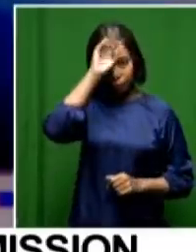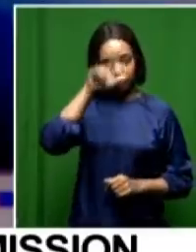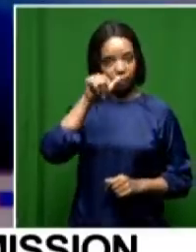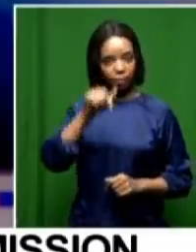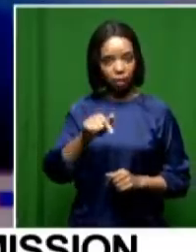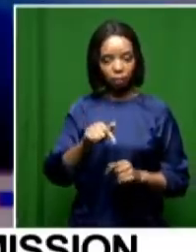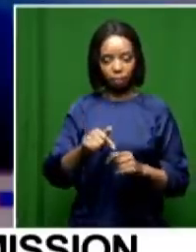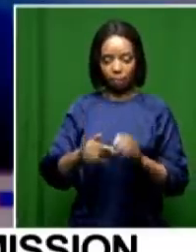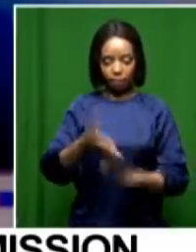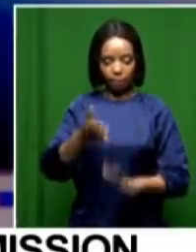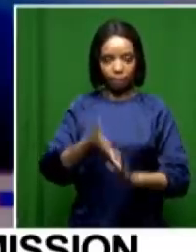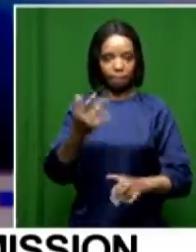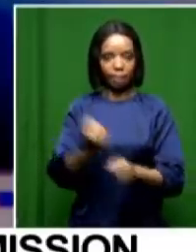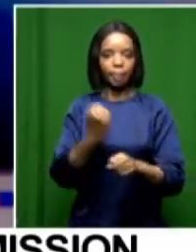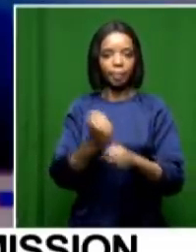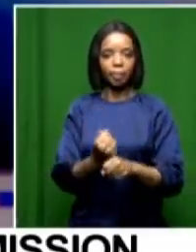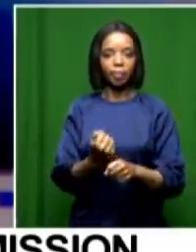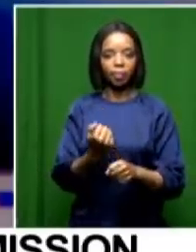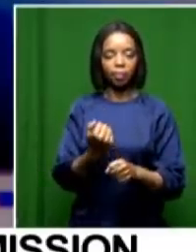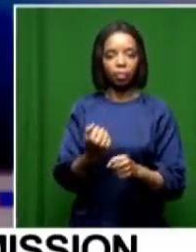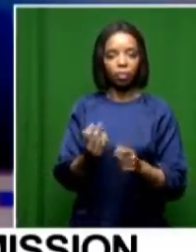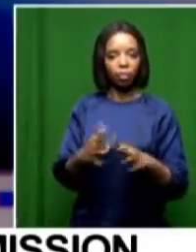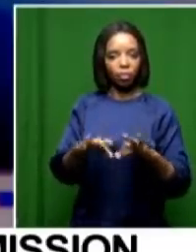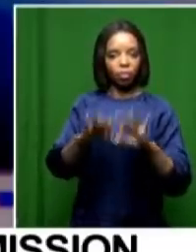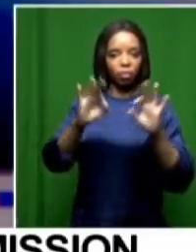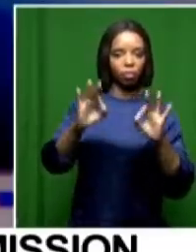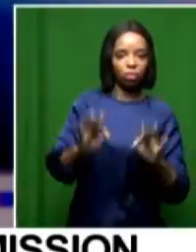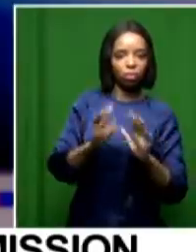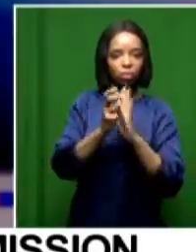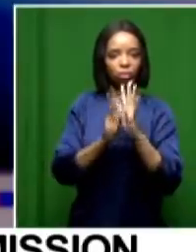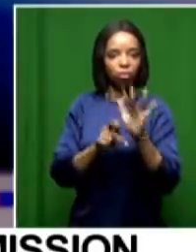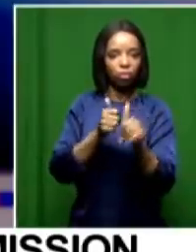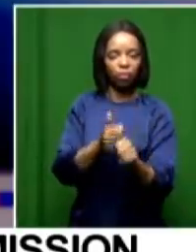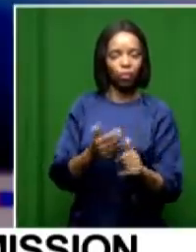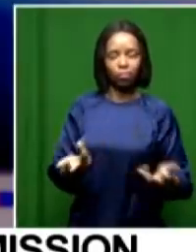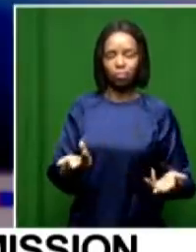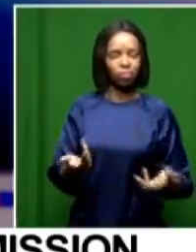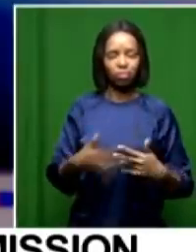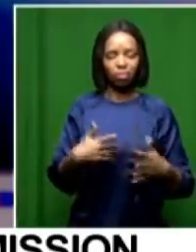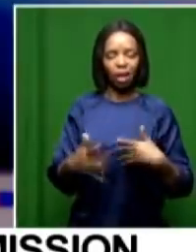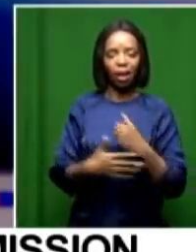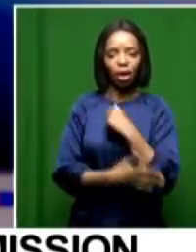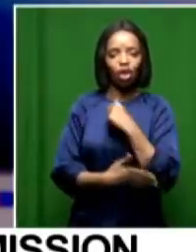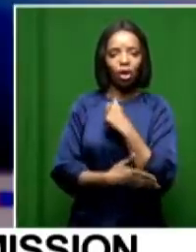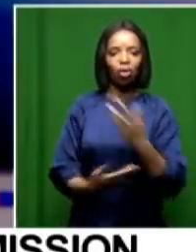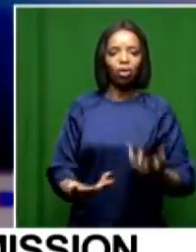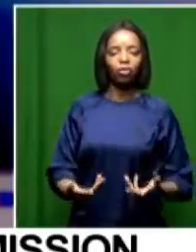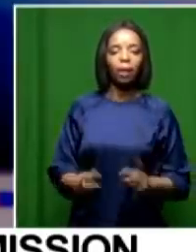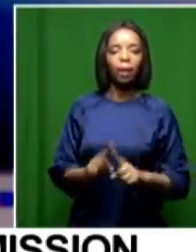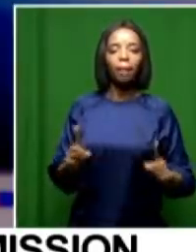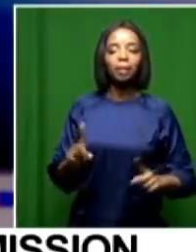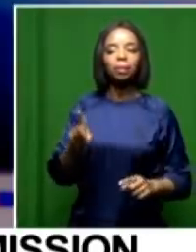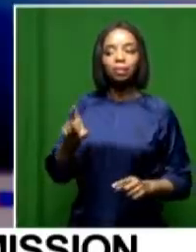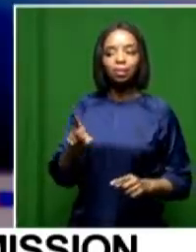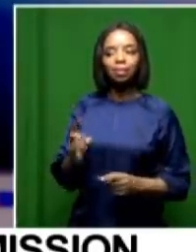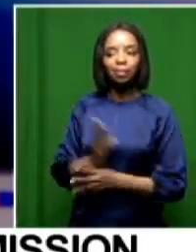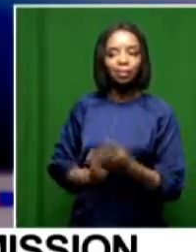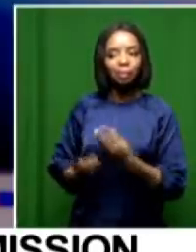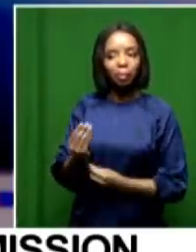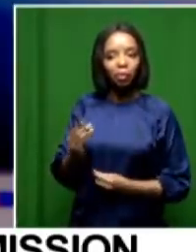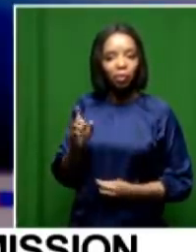or ethical manner in any country and state. So Glencore has been implicated in securing oil contracts through bribes. They've been able